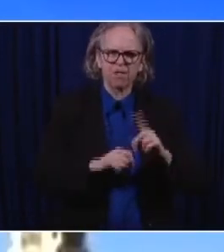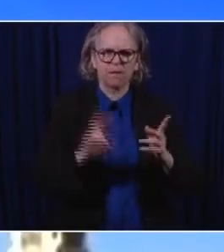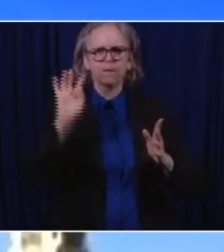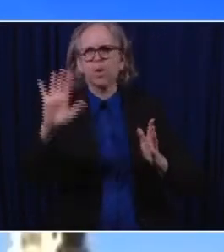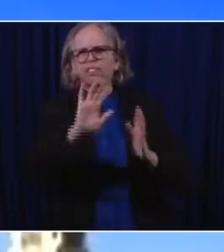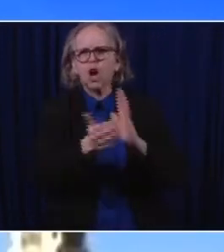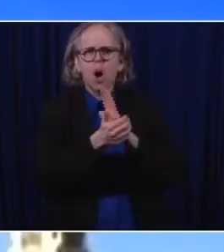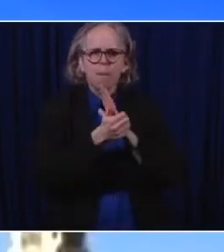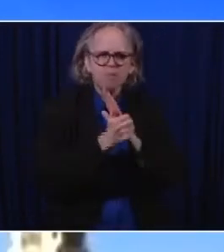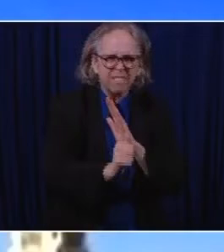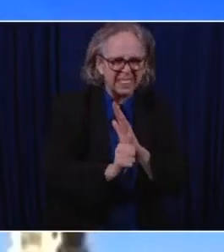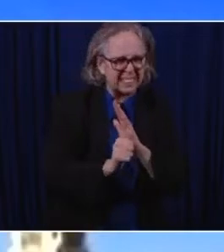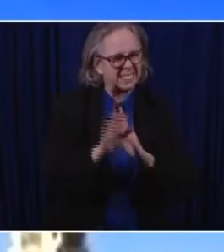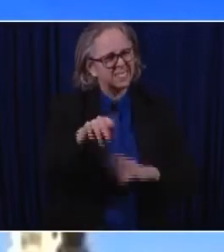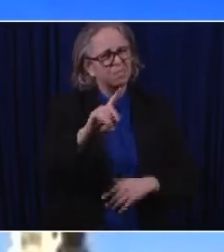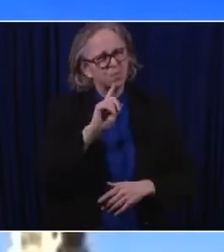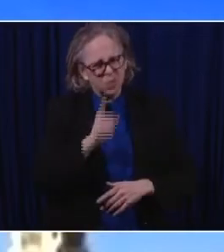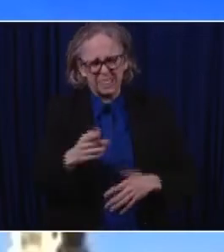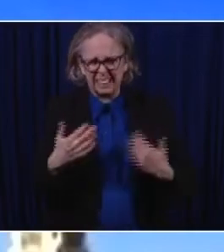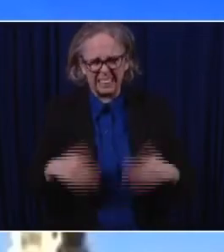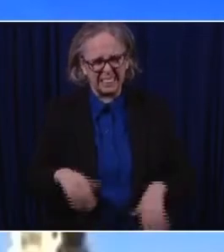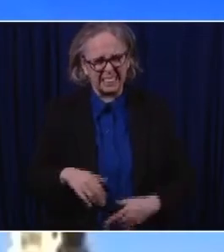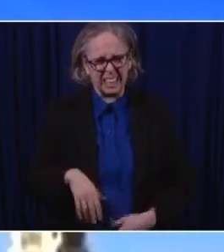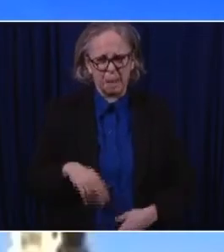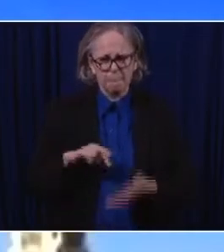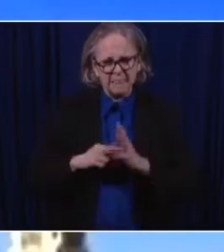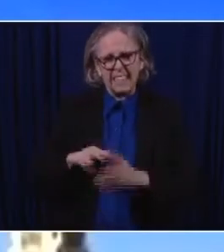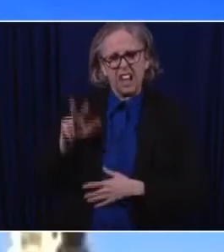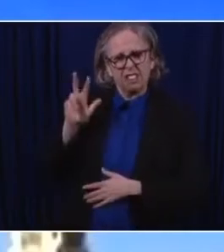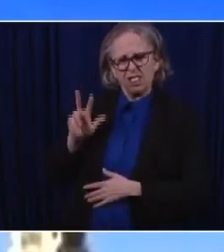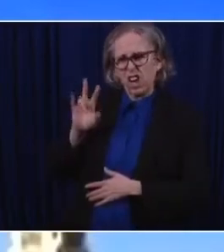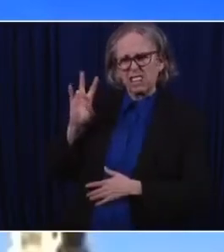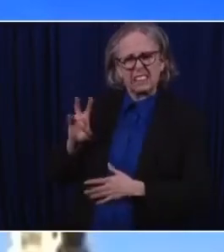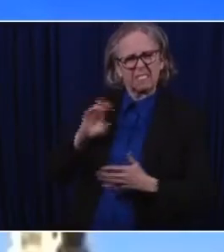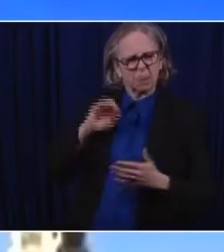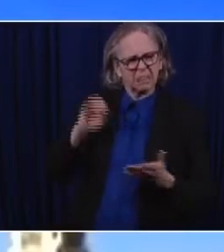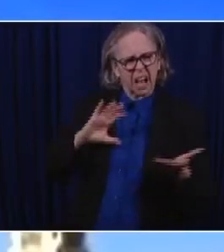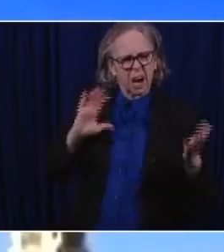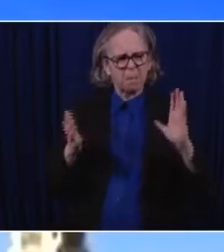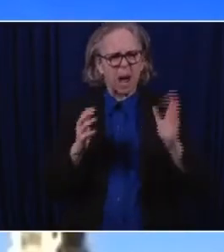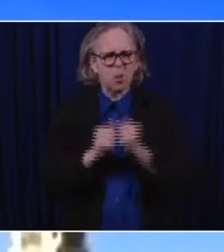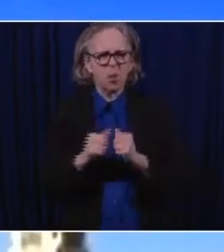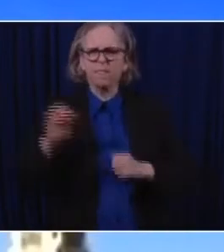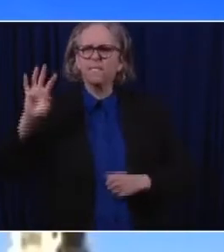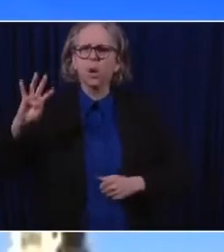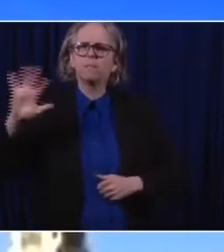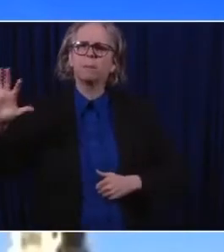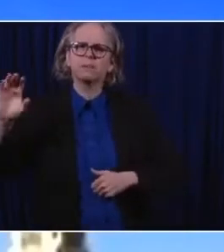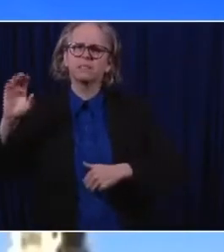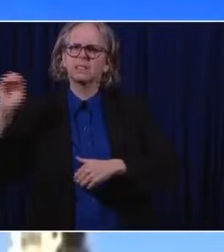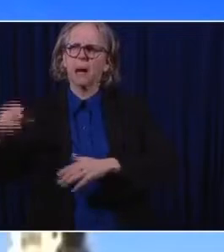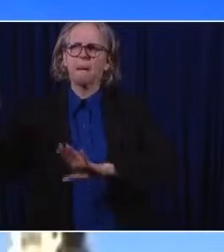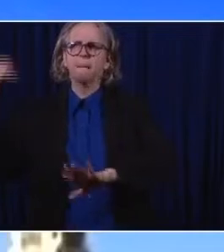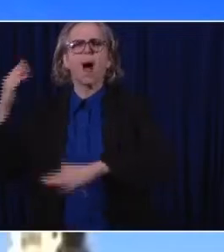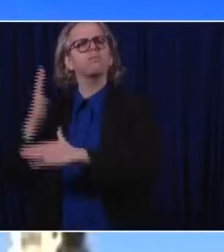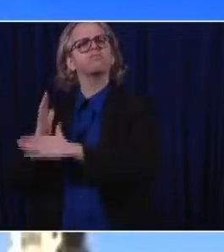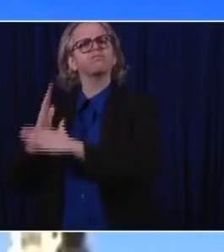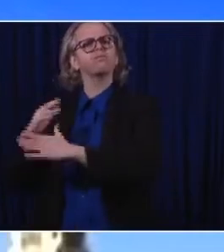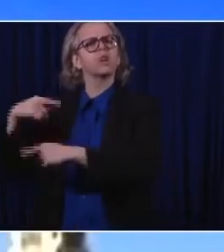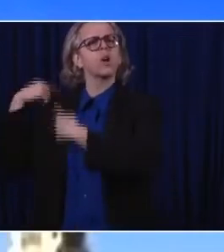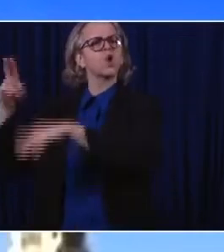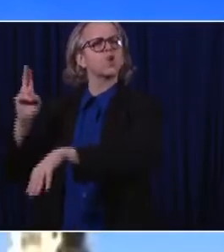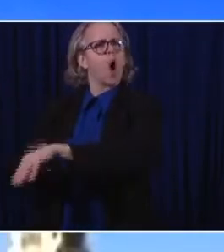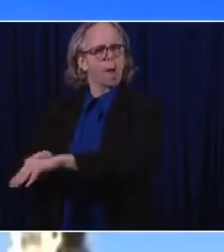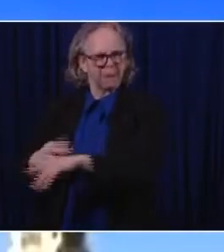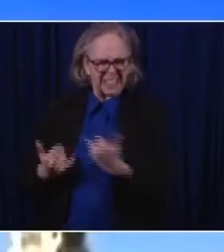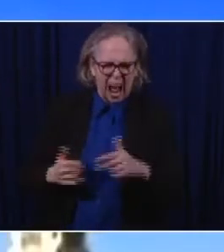37% this past fall, as compared to 45% scoring proficient or better in the fall of 2019. Almost all the